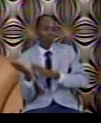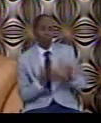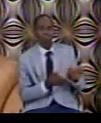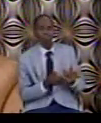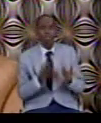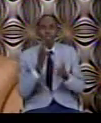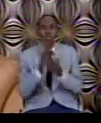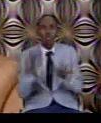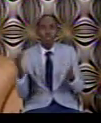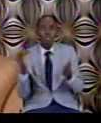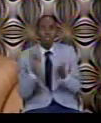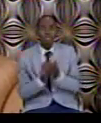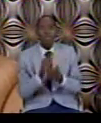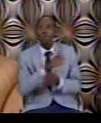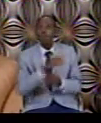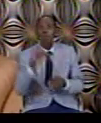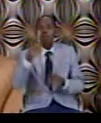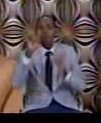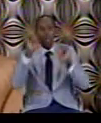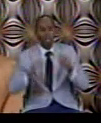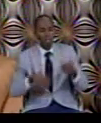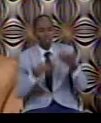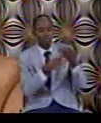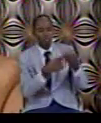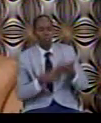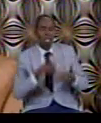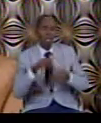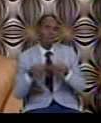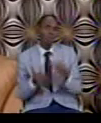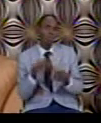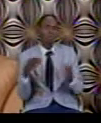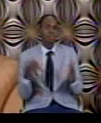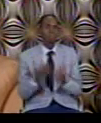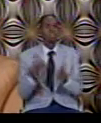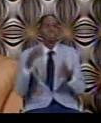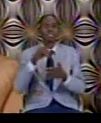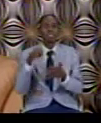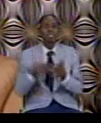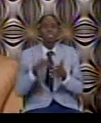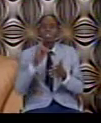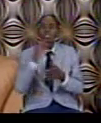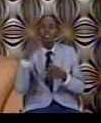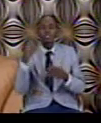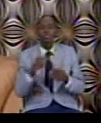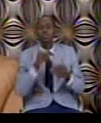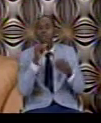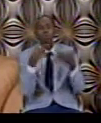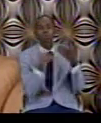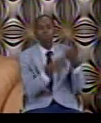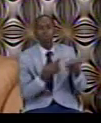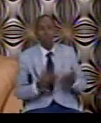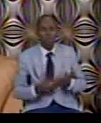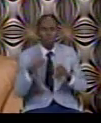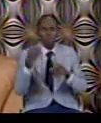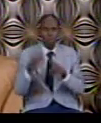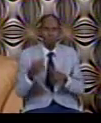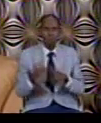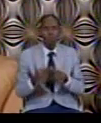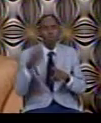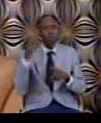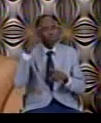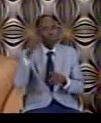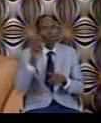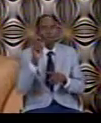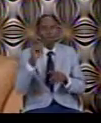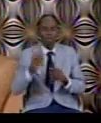something that nobody can argue against. This is the incontestable word on